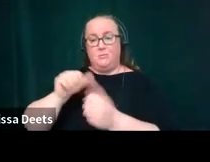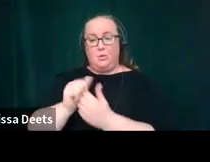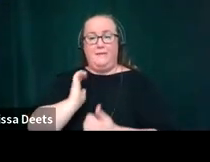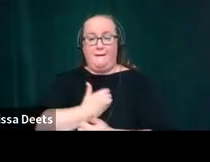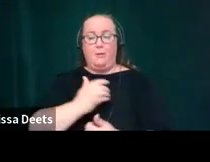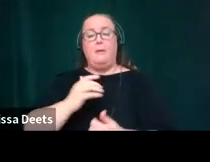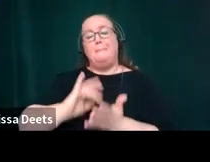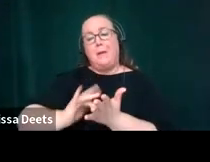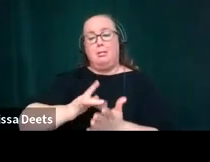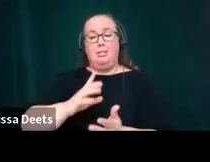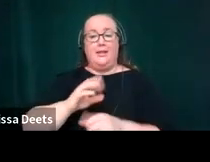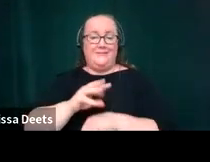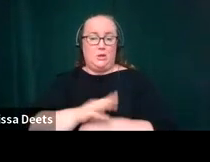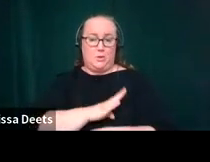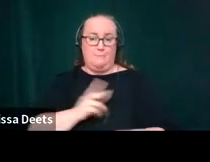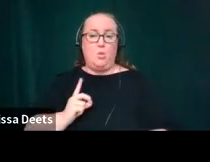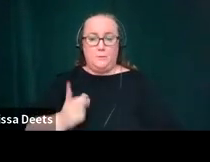Board.